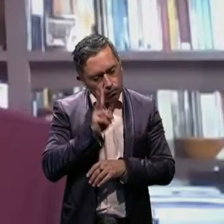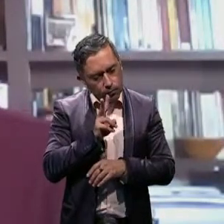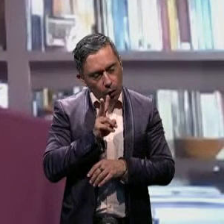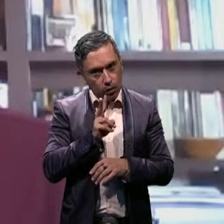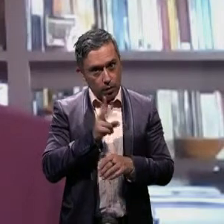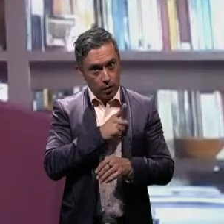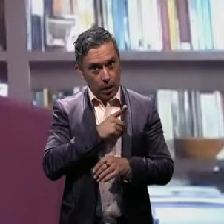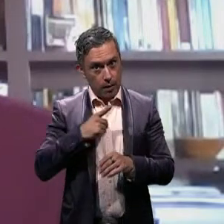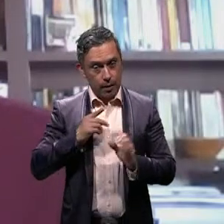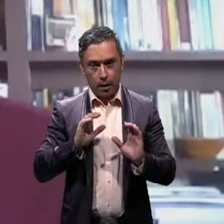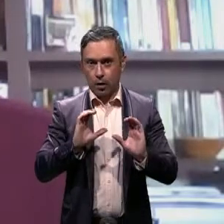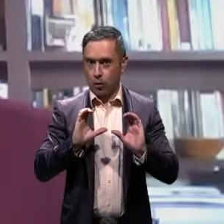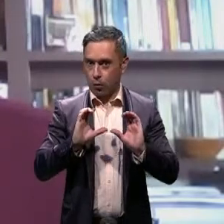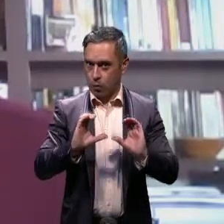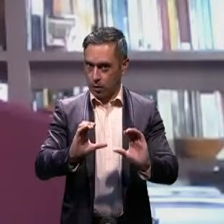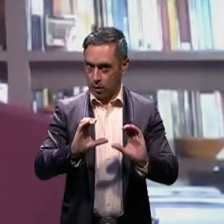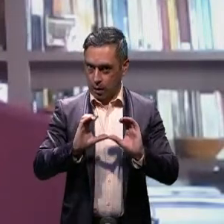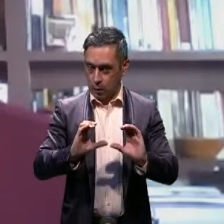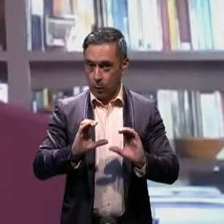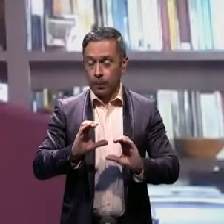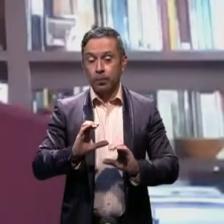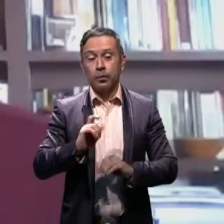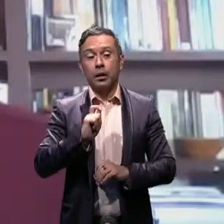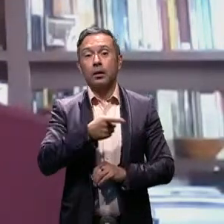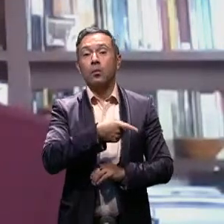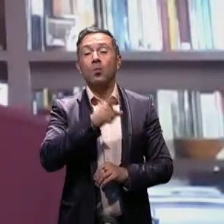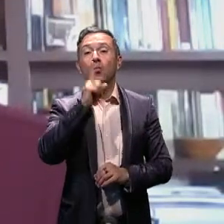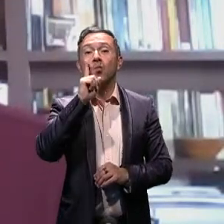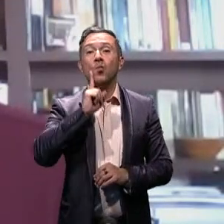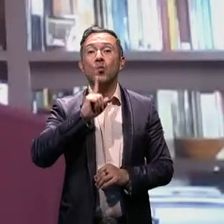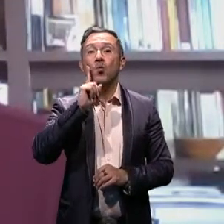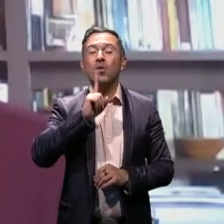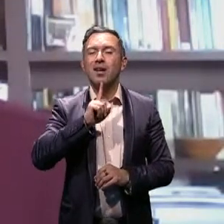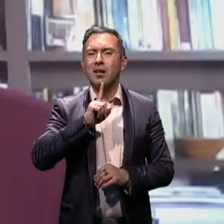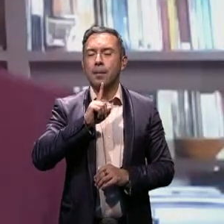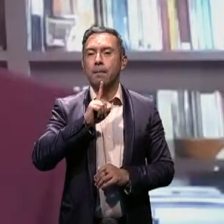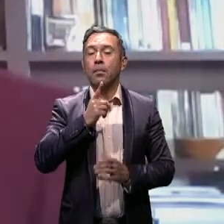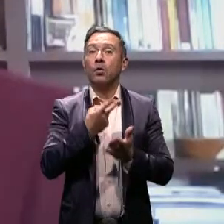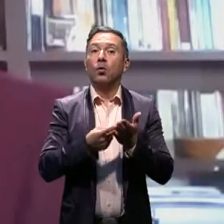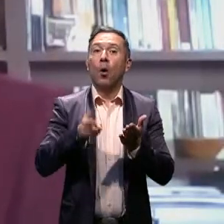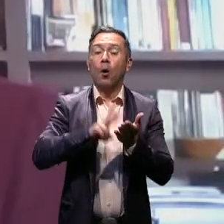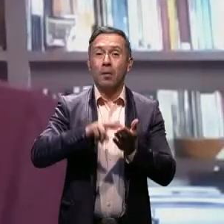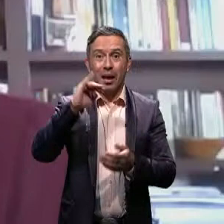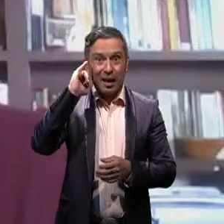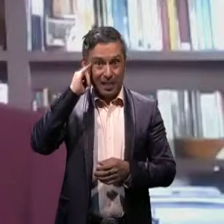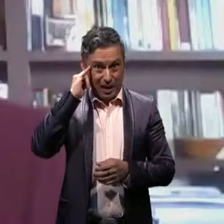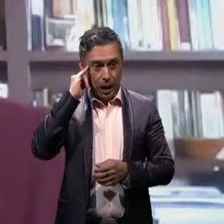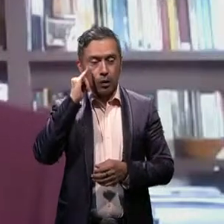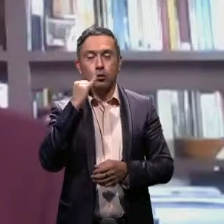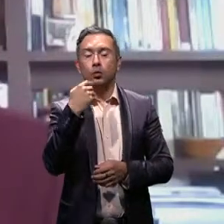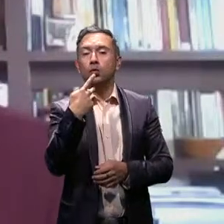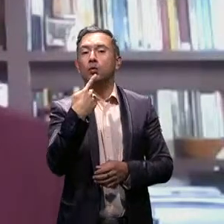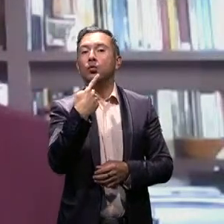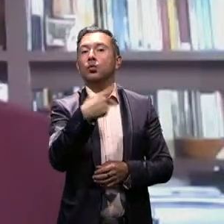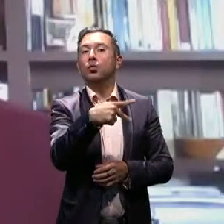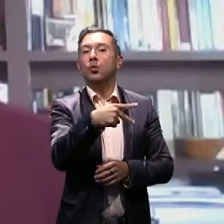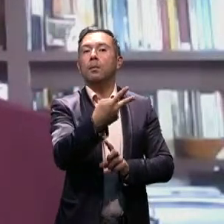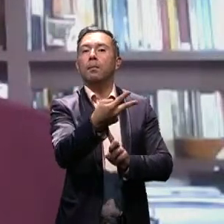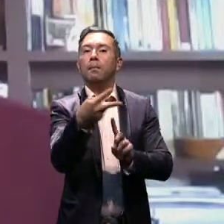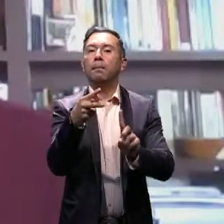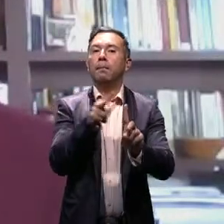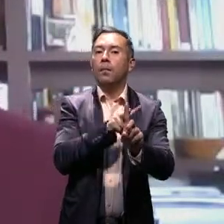the way that we reivindicate the rights of Indigenous women